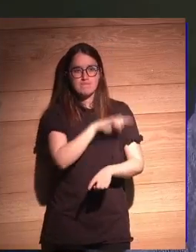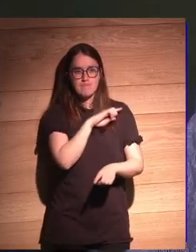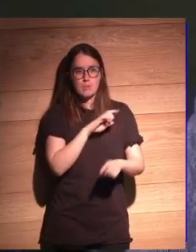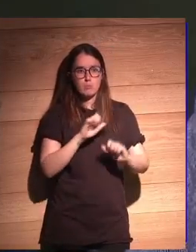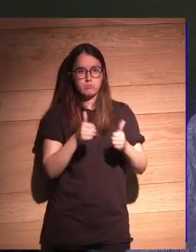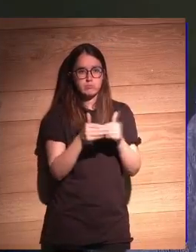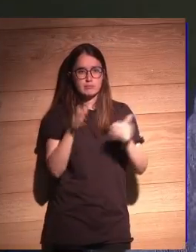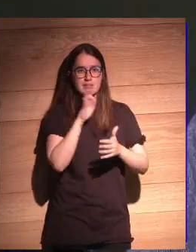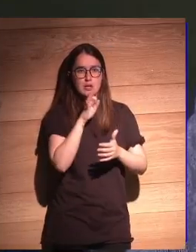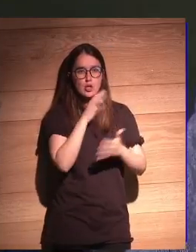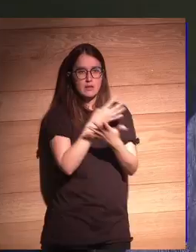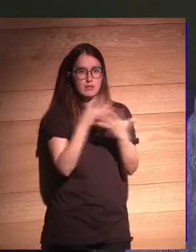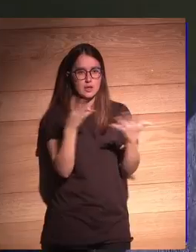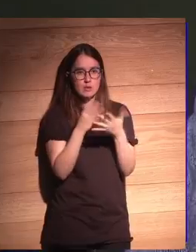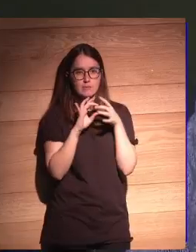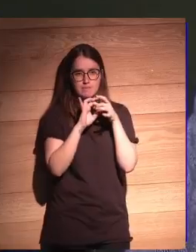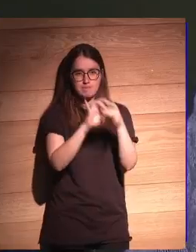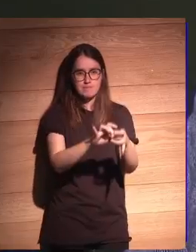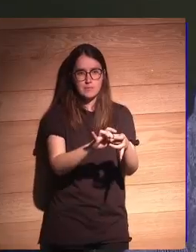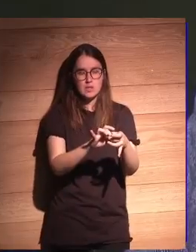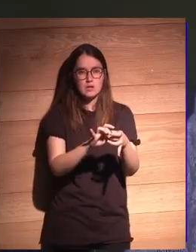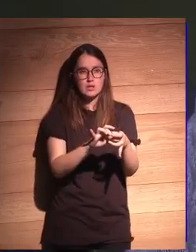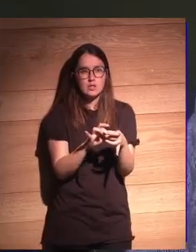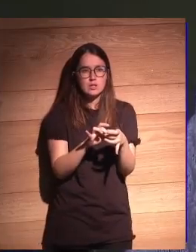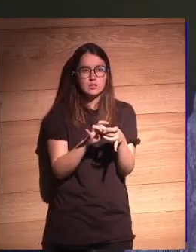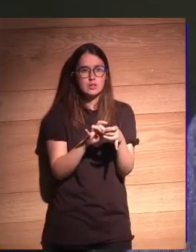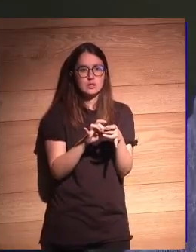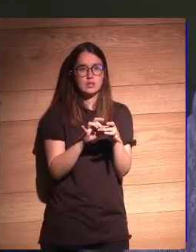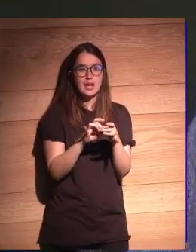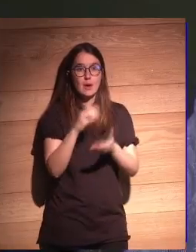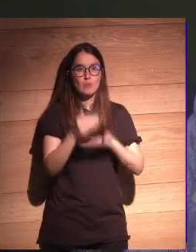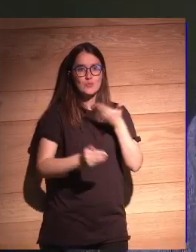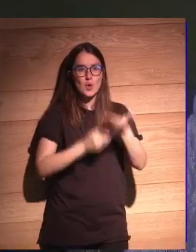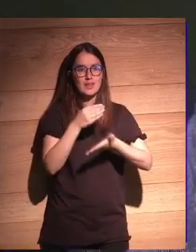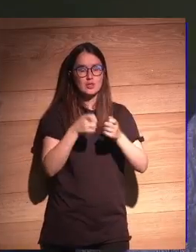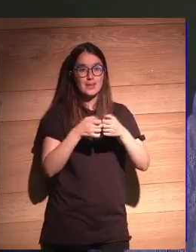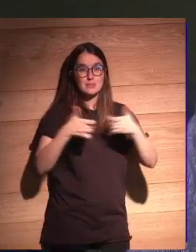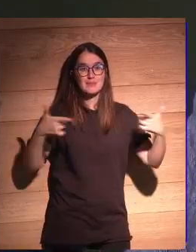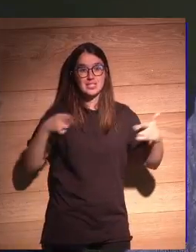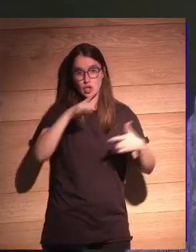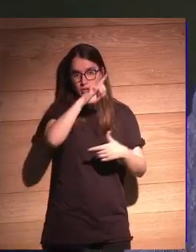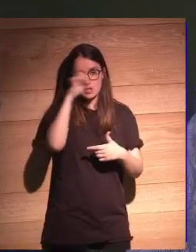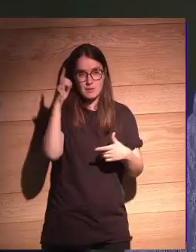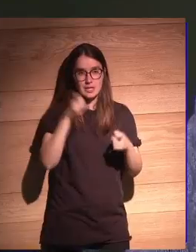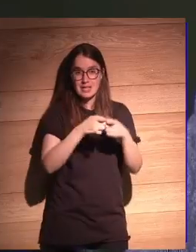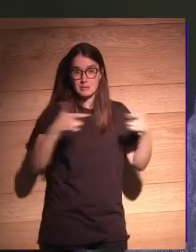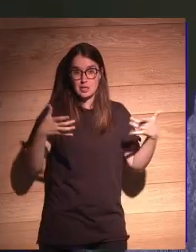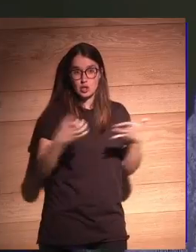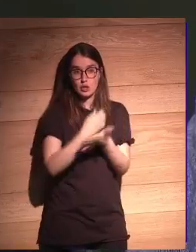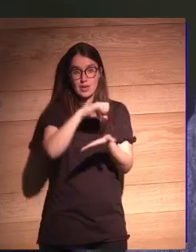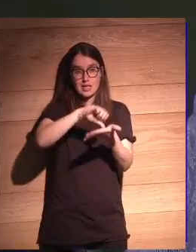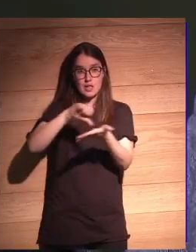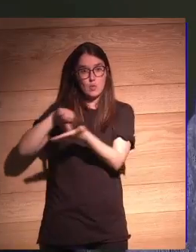wild speculation, the savage speculation is born in the 19th century, and it's very well connected with the process of expansion